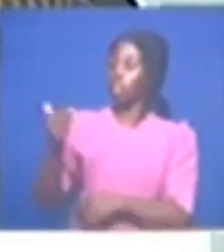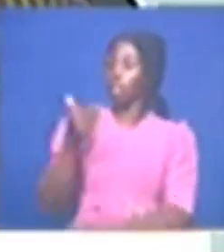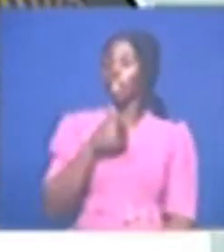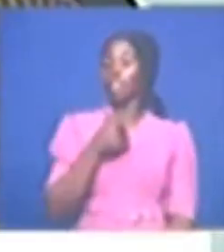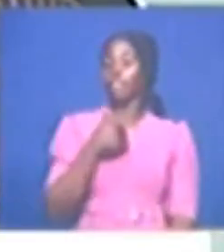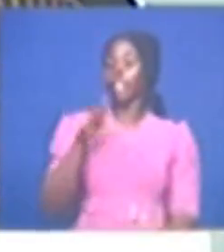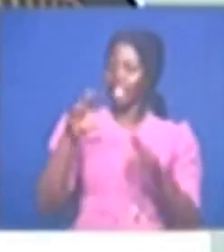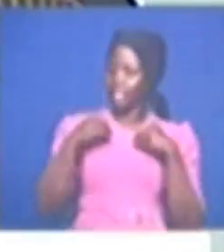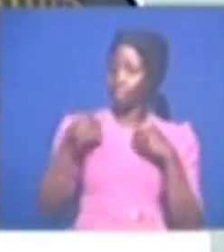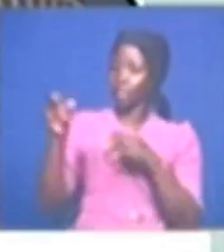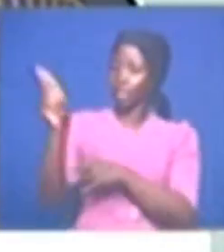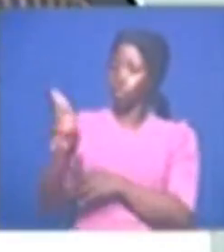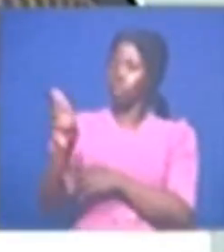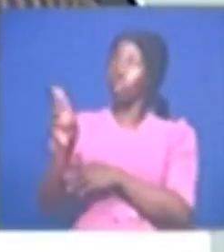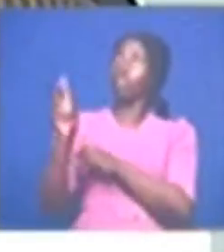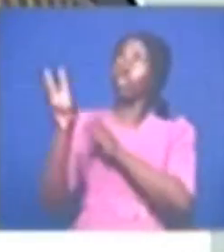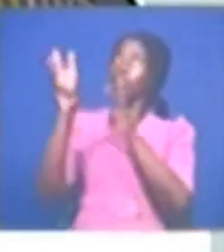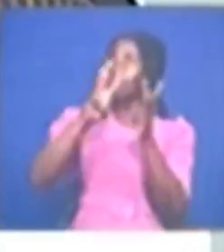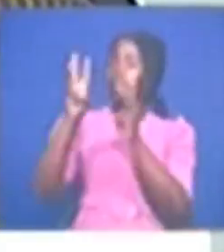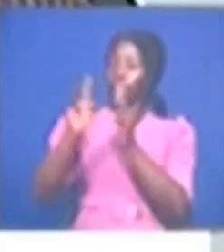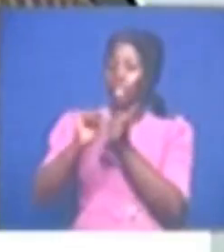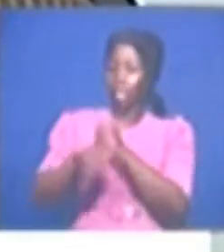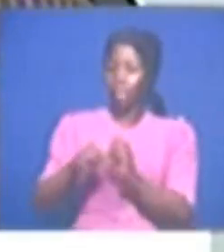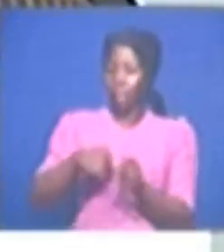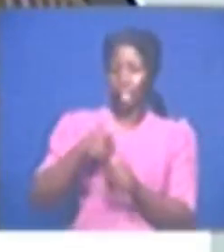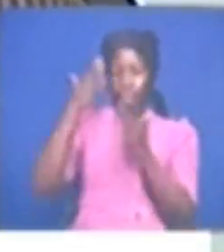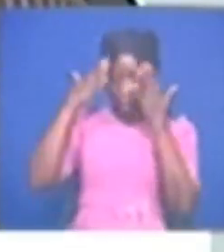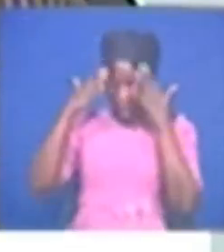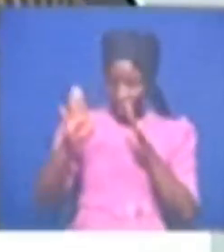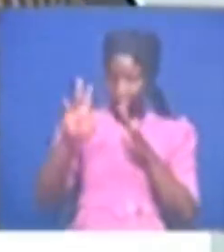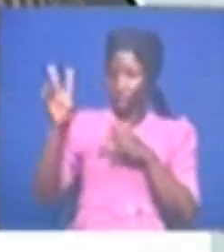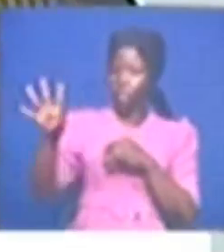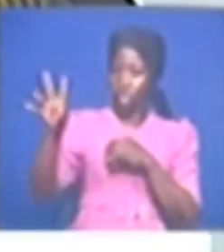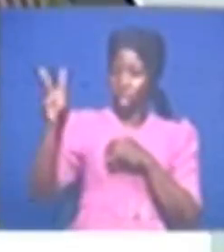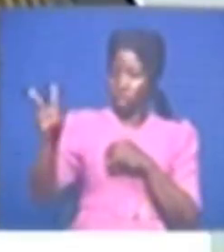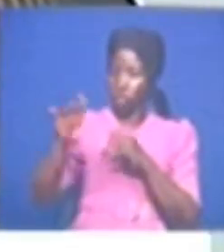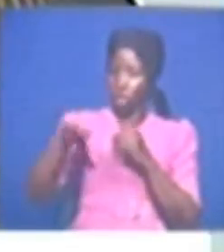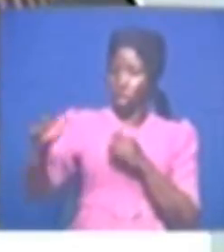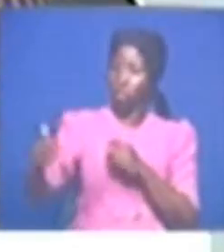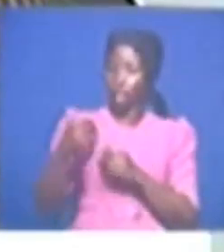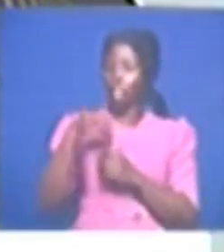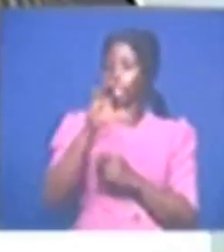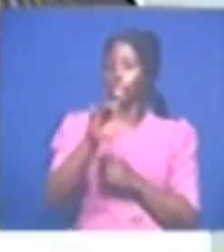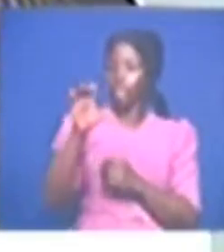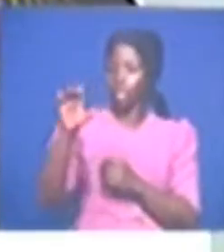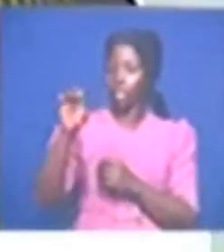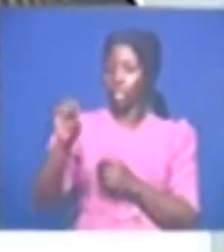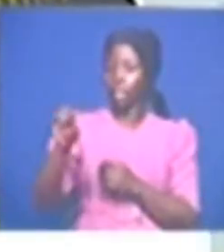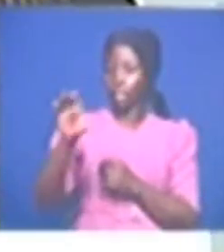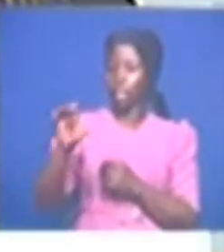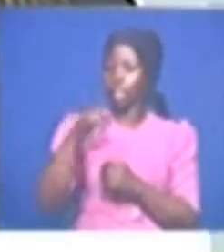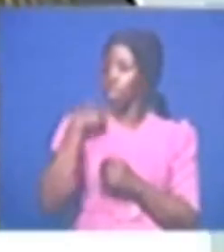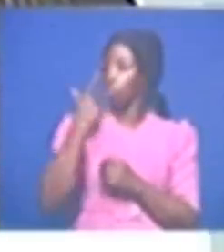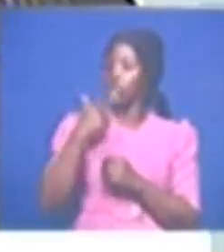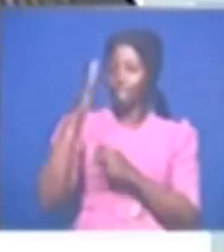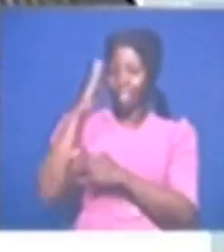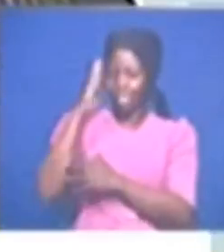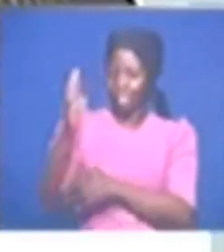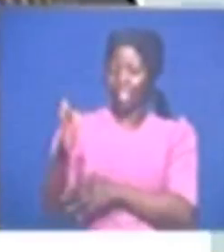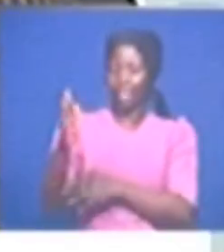embraced issues of climate change. I'm aware that 42 counties have a CEC who is actually directly dealing with climate